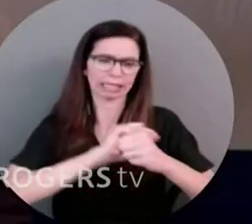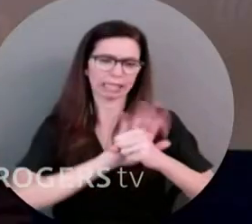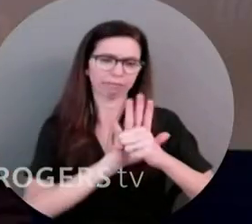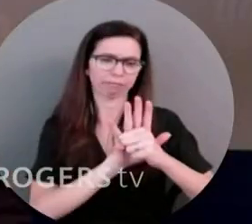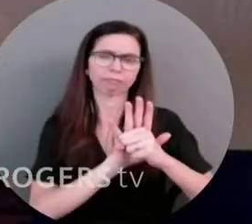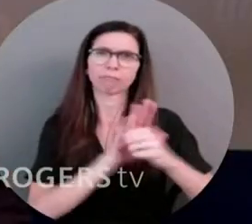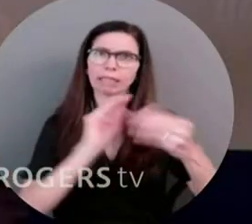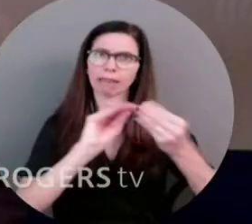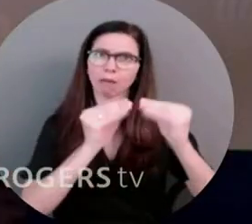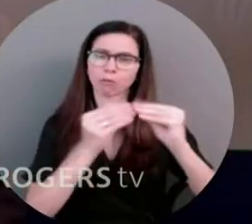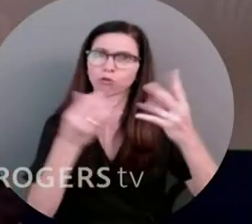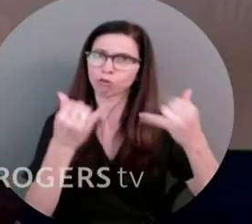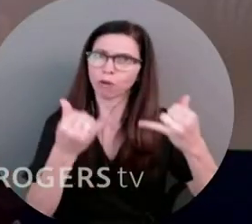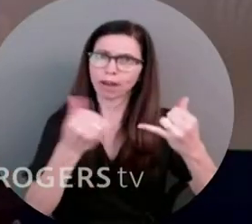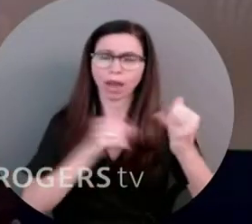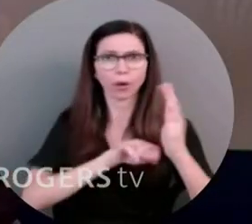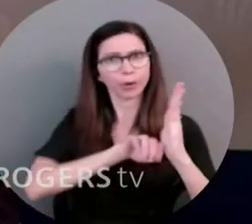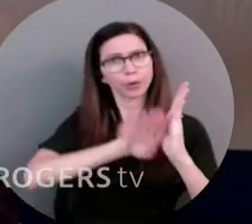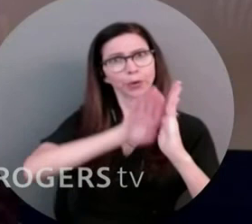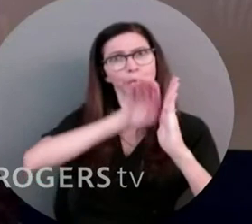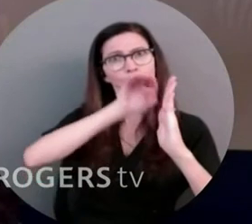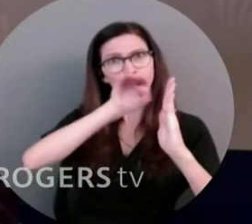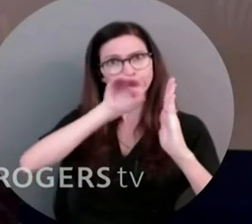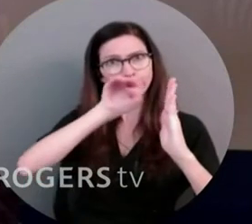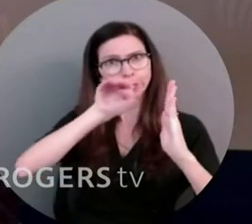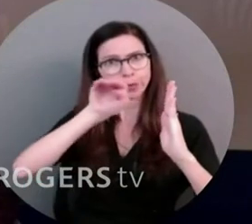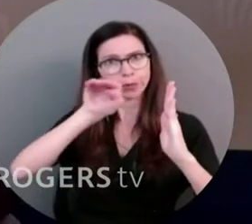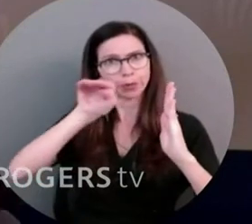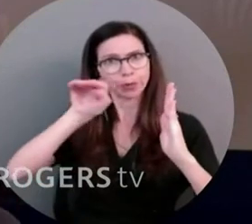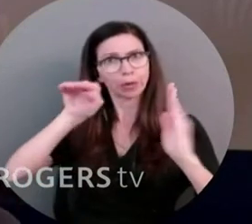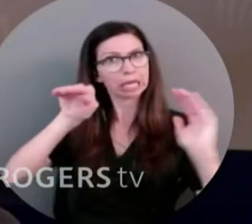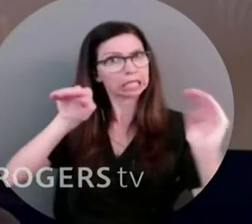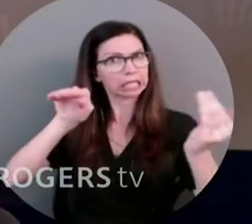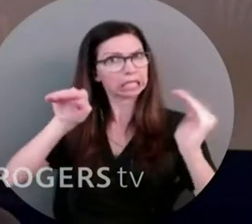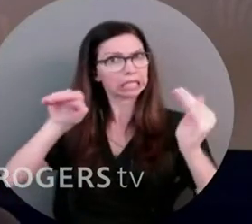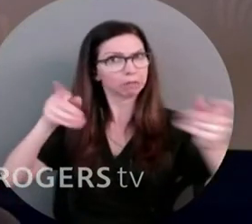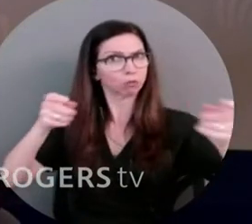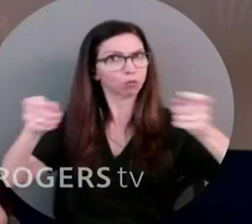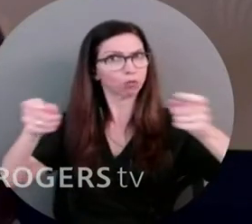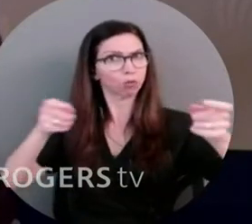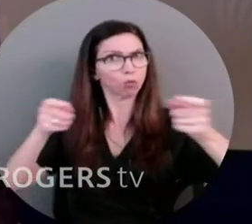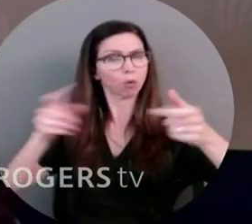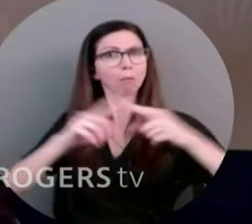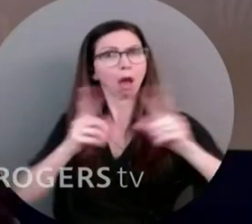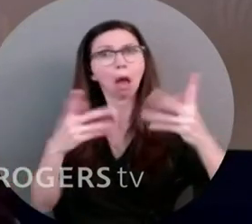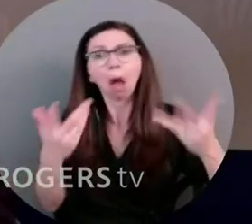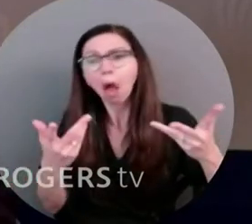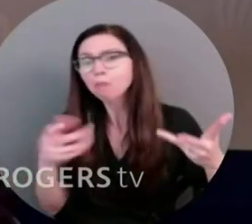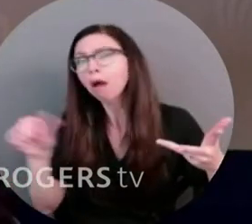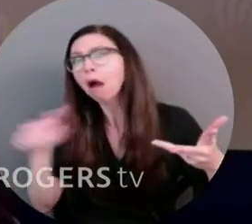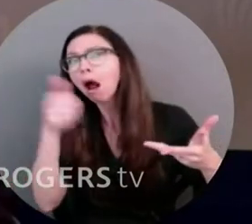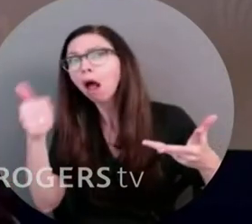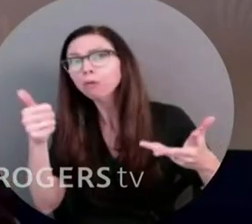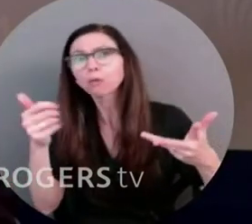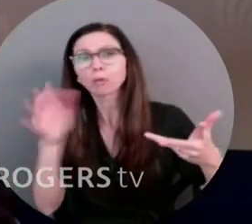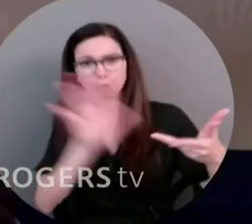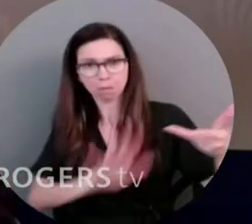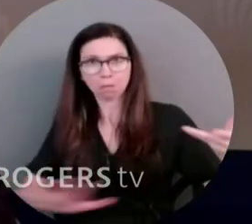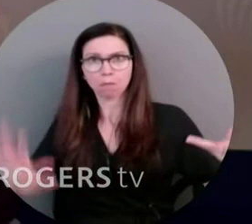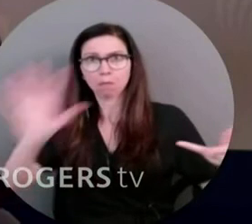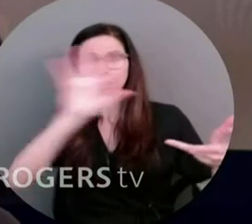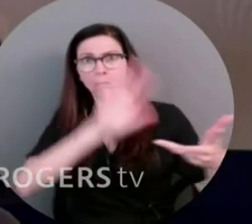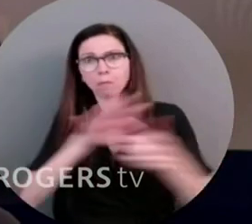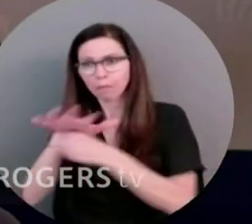in the right direction, but other parts of the province, it's not necessarily following that trend. So I'm wondering if you've spoken